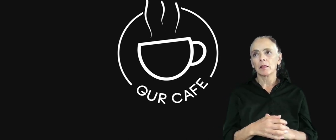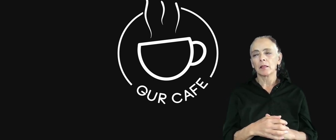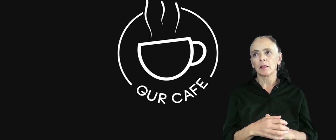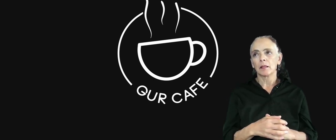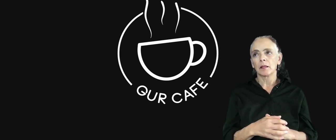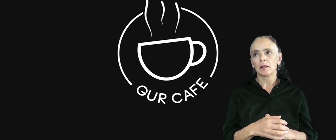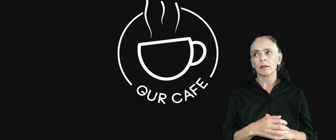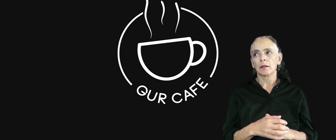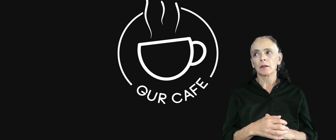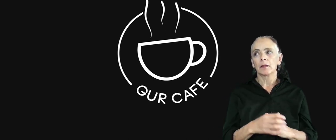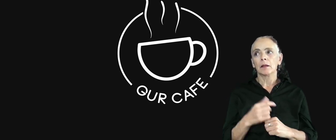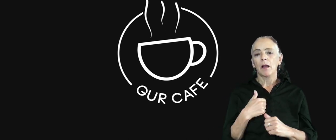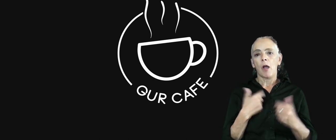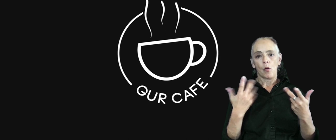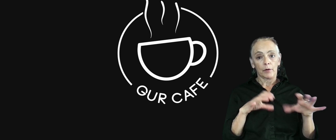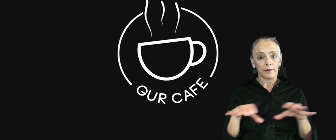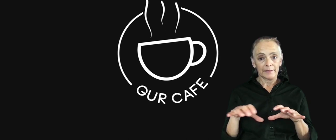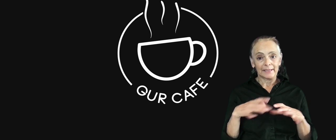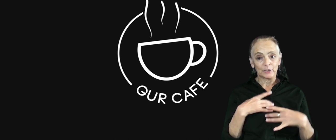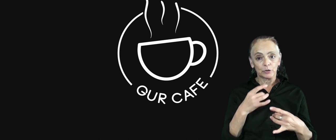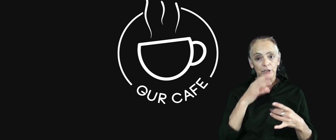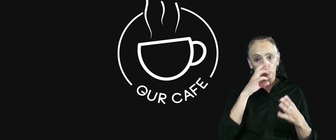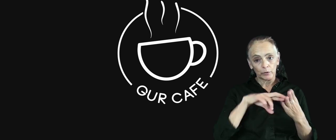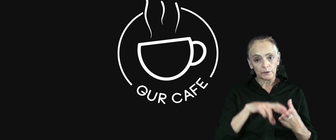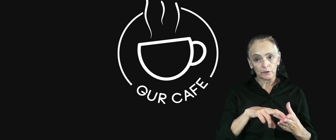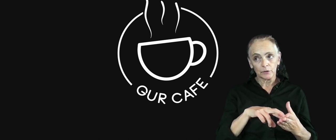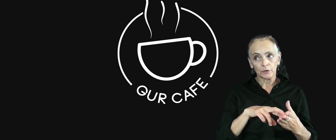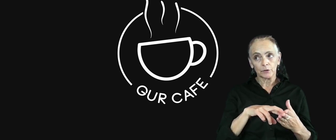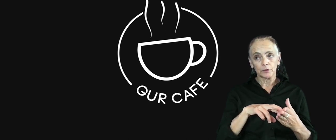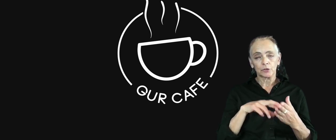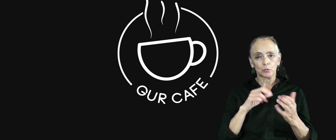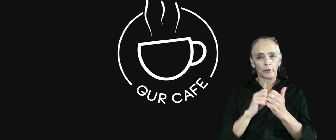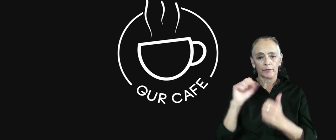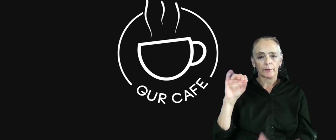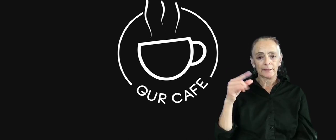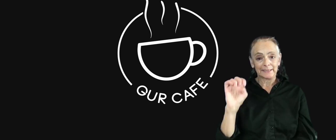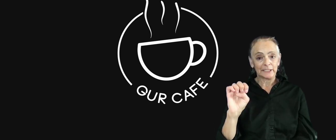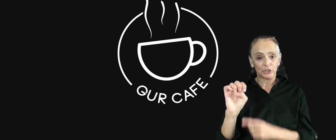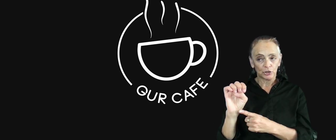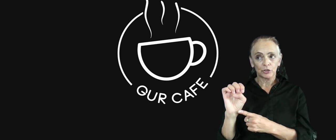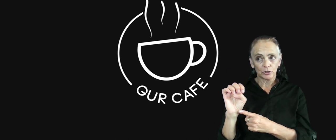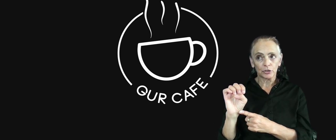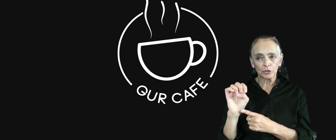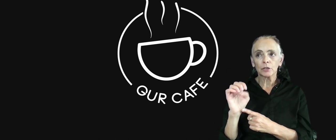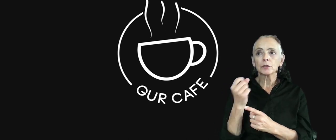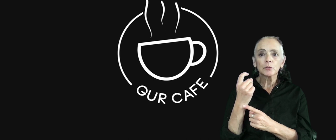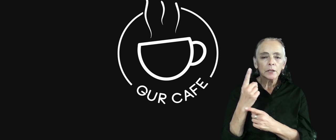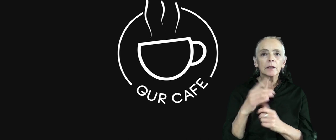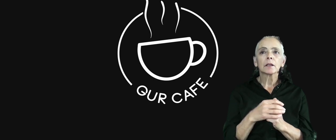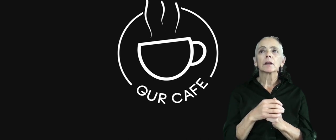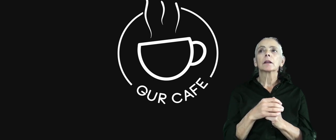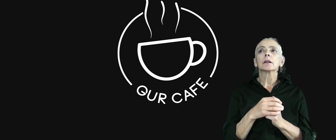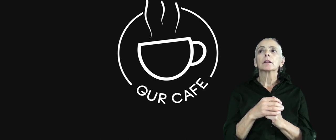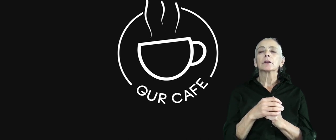I had done a lot of really interesting research during my time on Siege, and really understanding, you know, there's